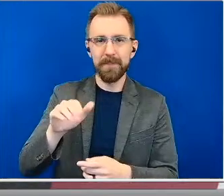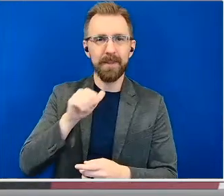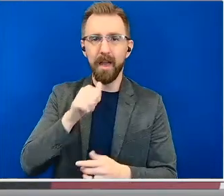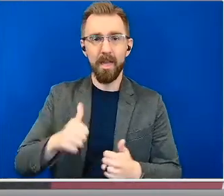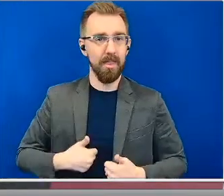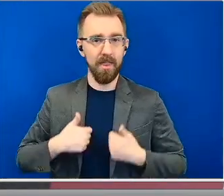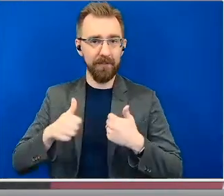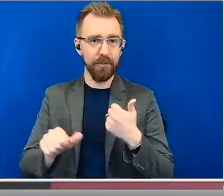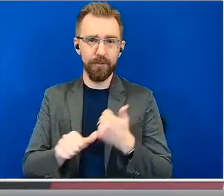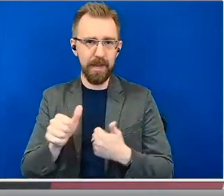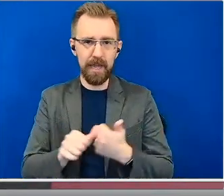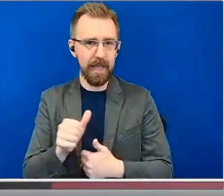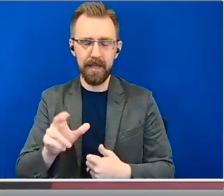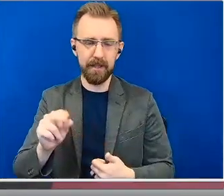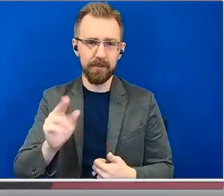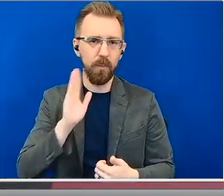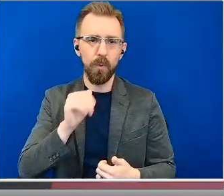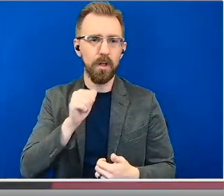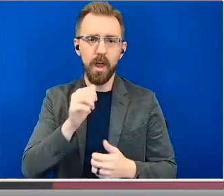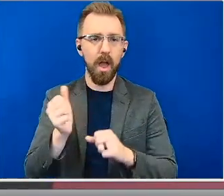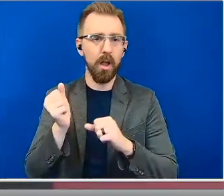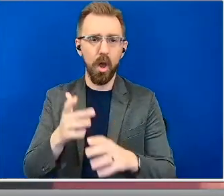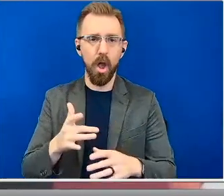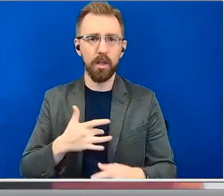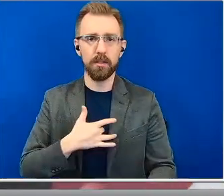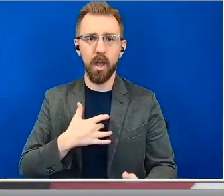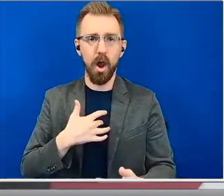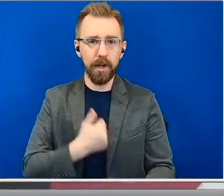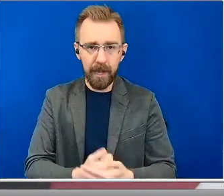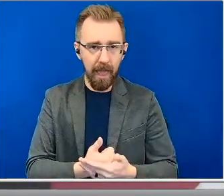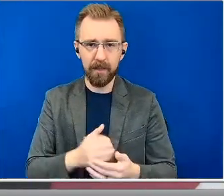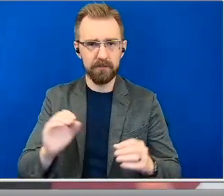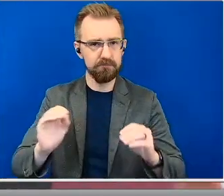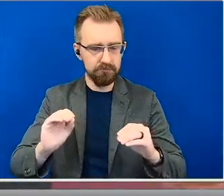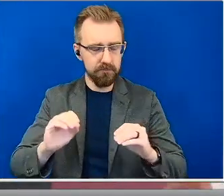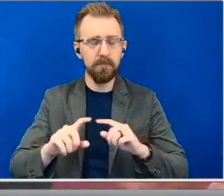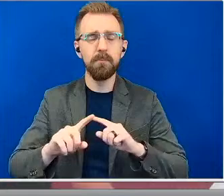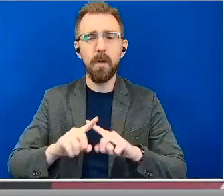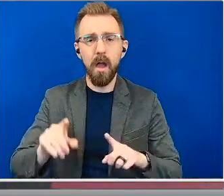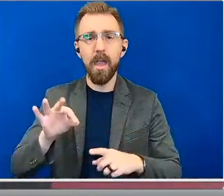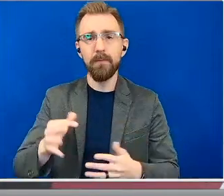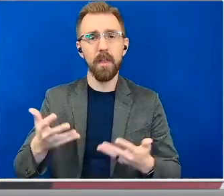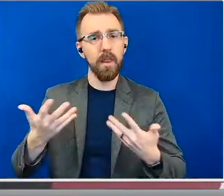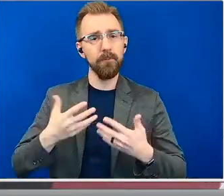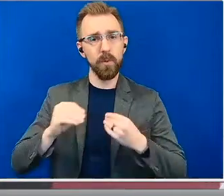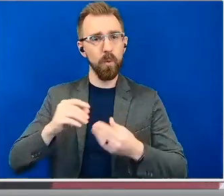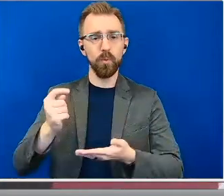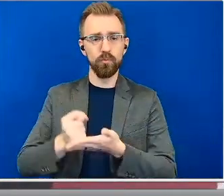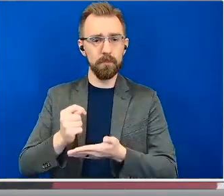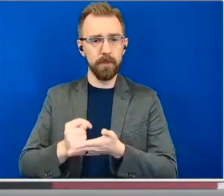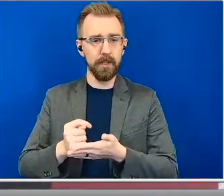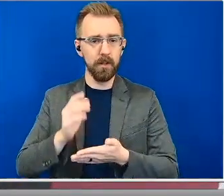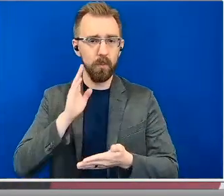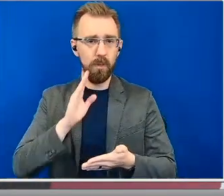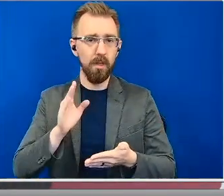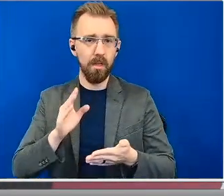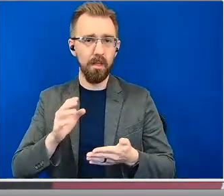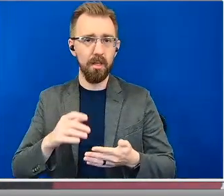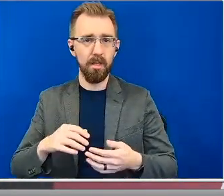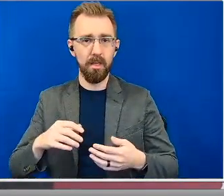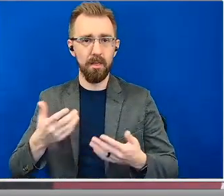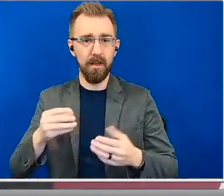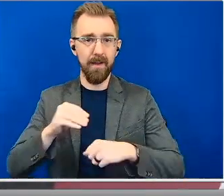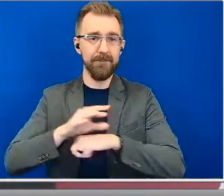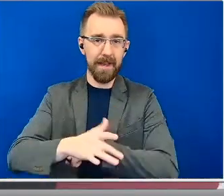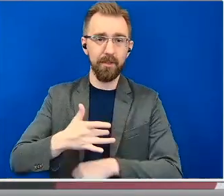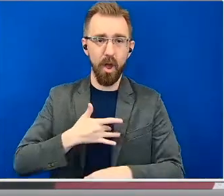It'll never cause cardiac arrest or a heart attack, but if left untreated, it takes a toll on the heart. It basically gradually decreases